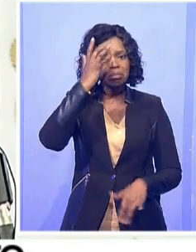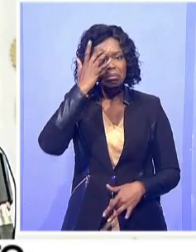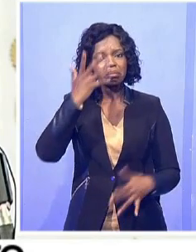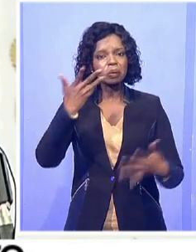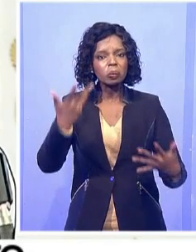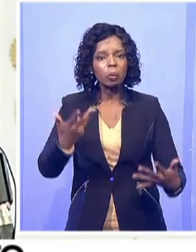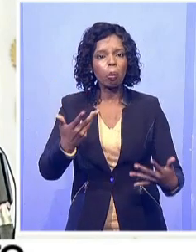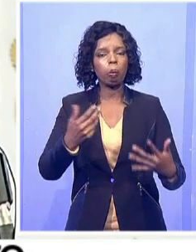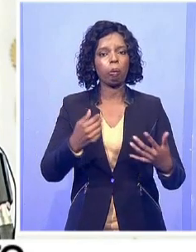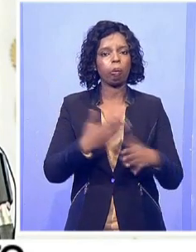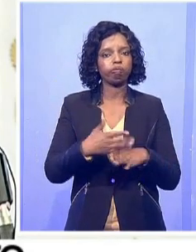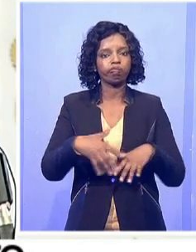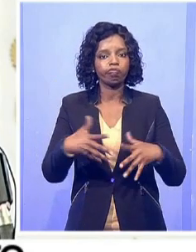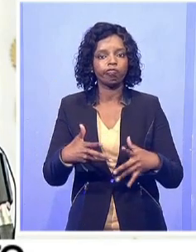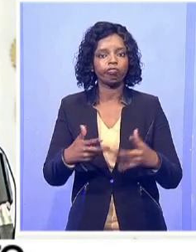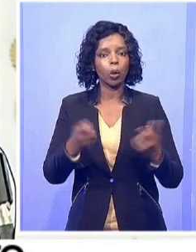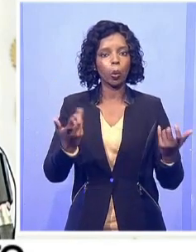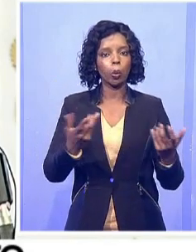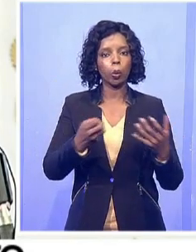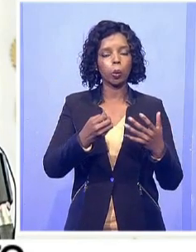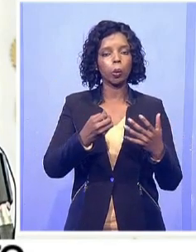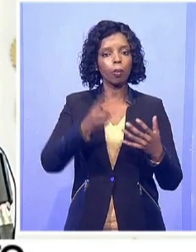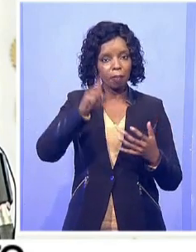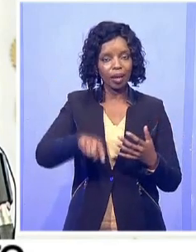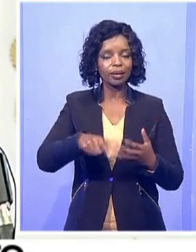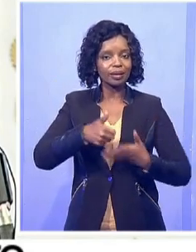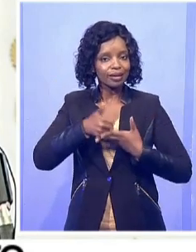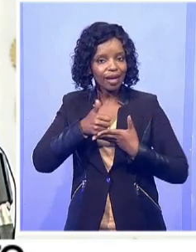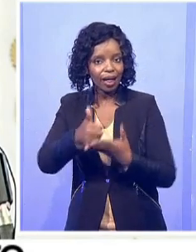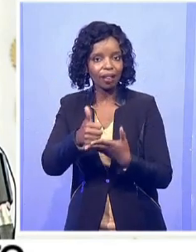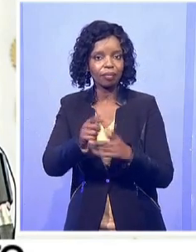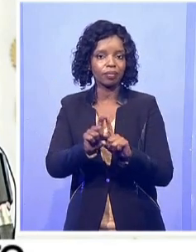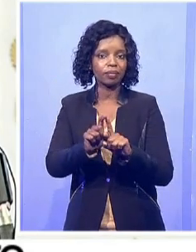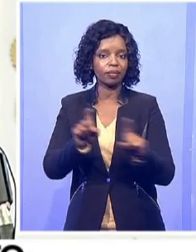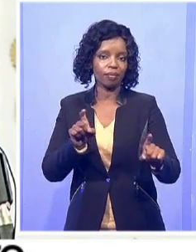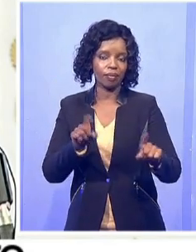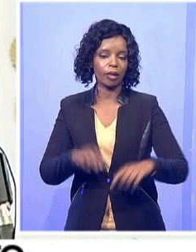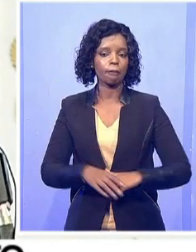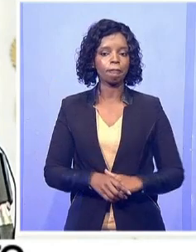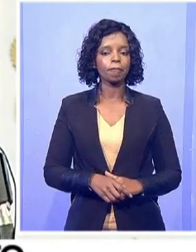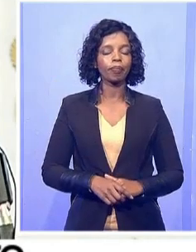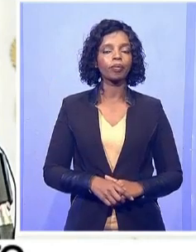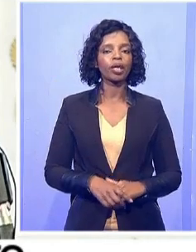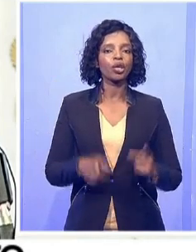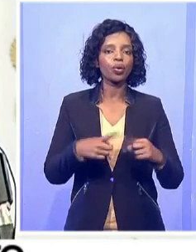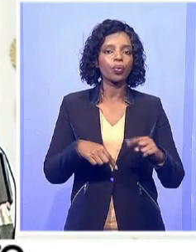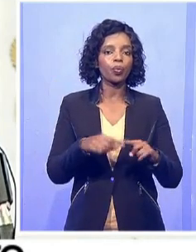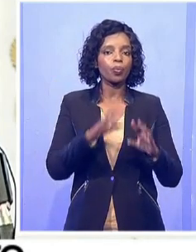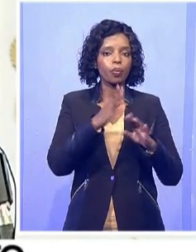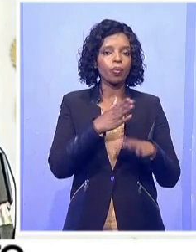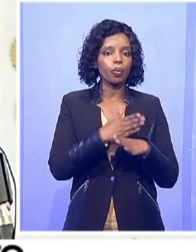Their children must be assisted. We are going to join hands with you